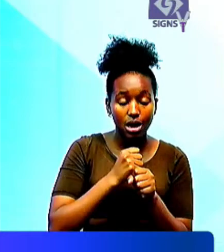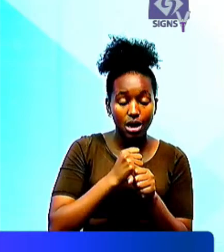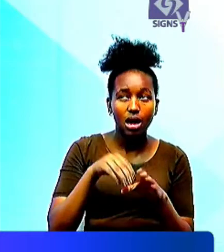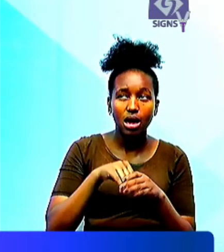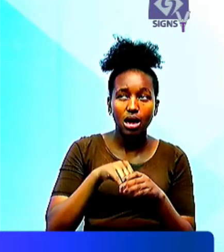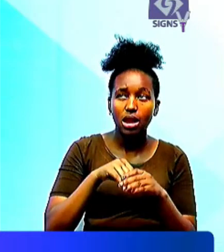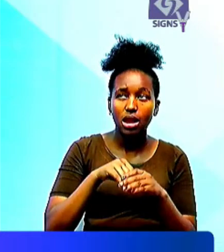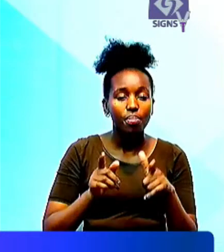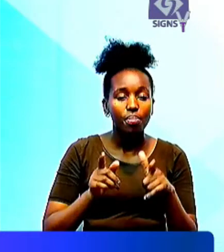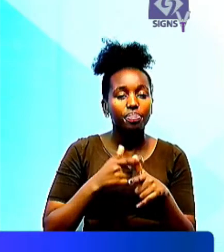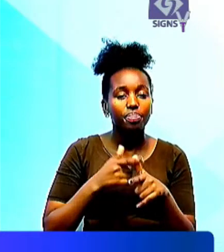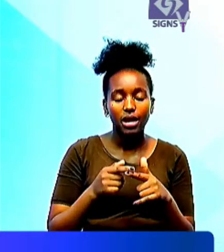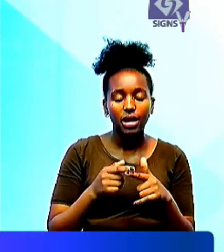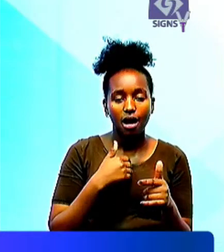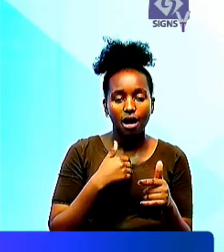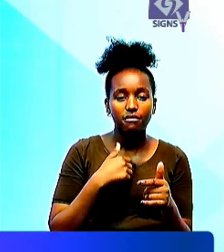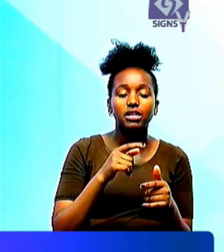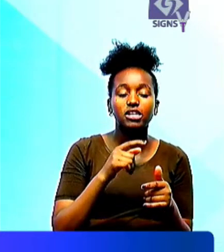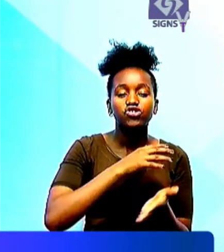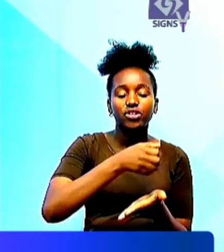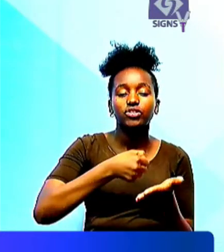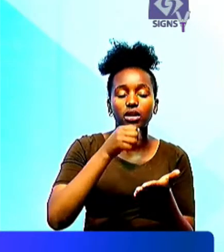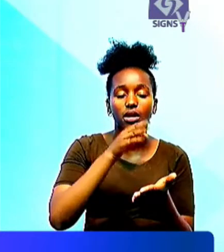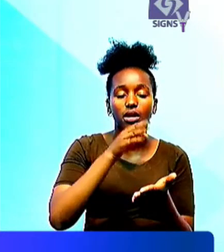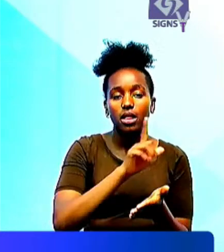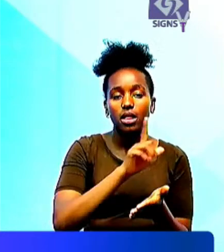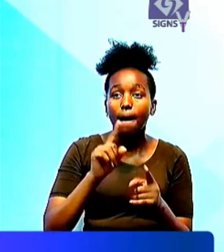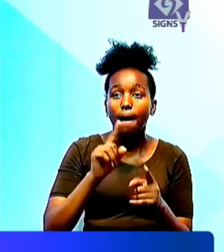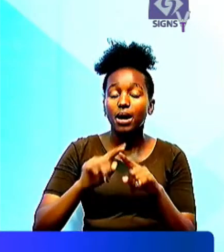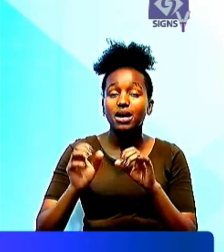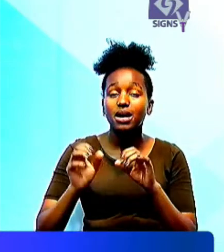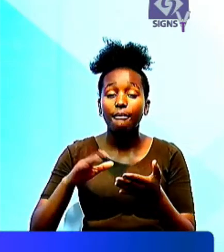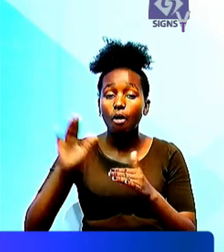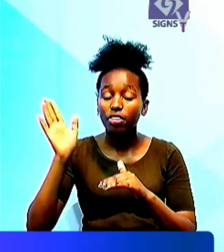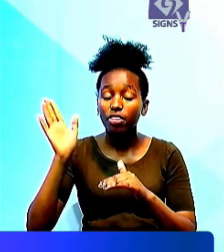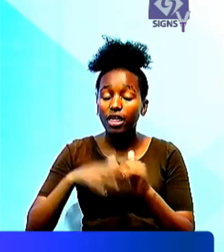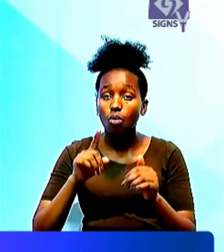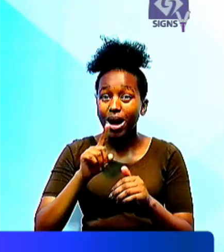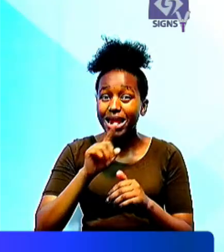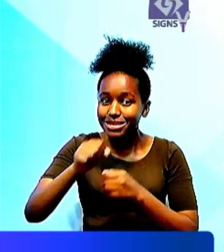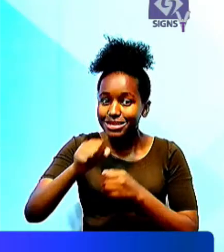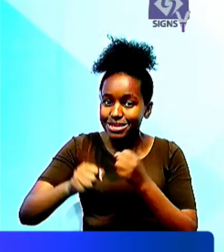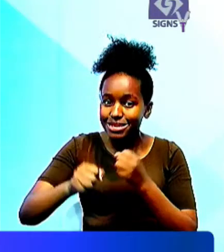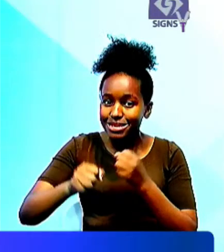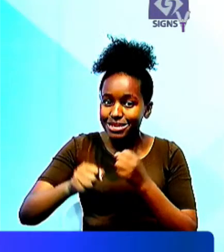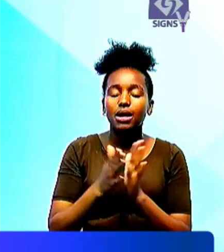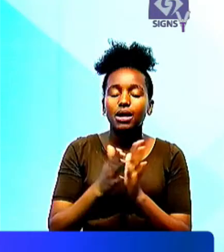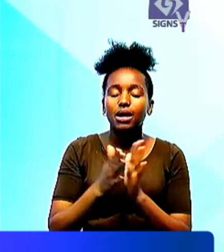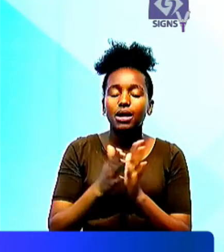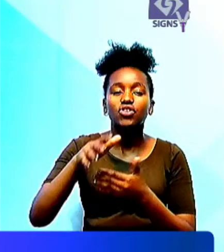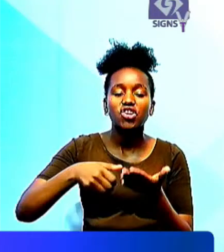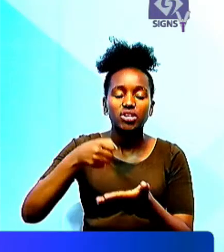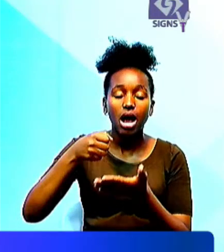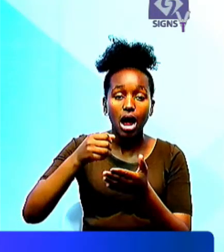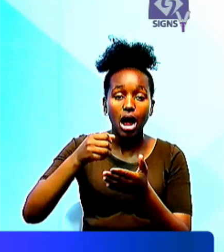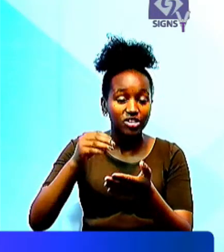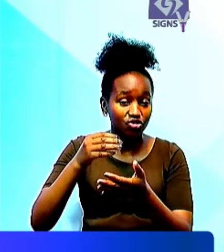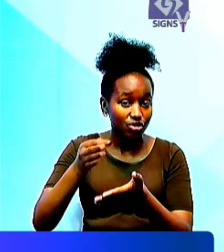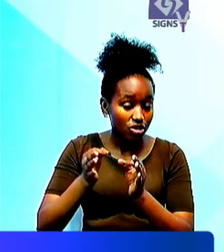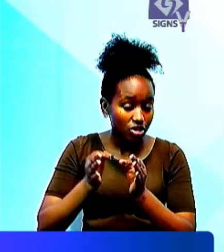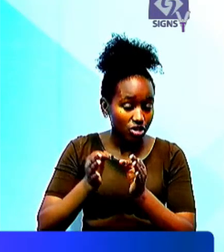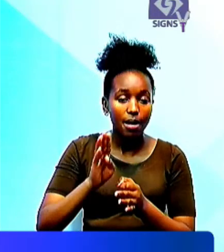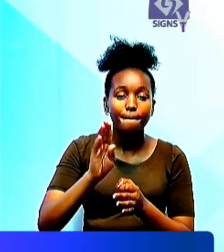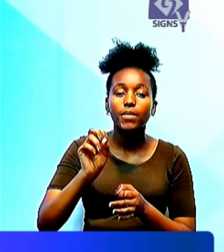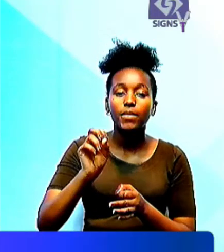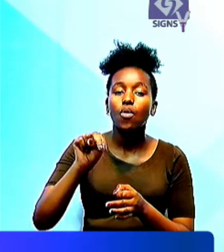bill. If they are borrowing for more than 1 year, they issue the treasury bond. So the treasury bill, the return has gone to 16% last year. This was a